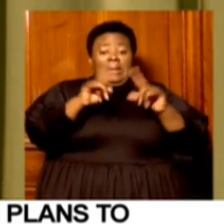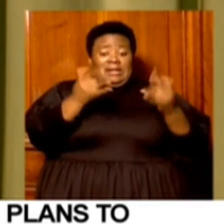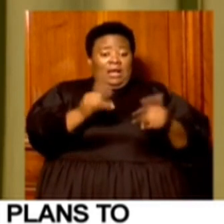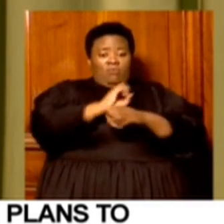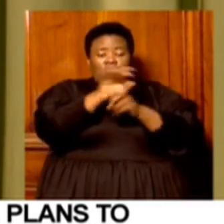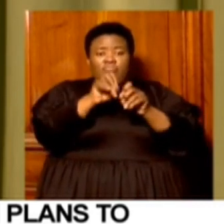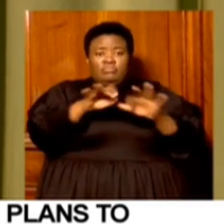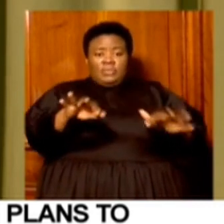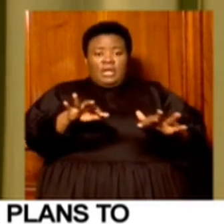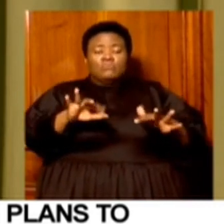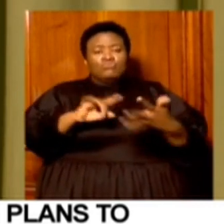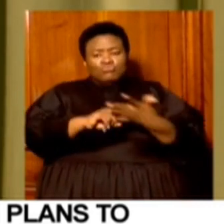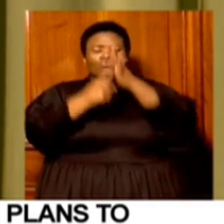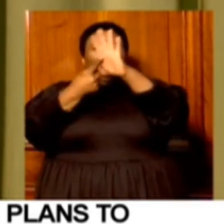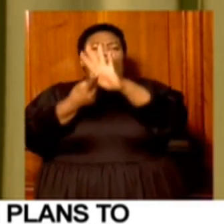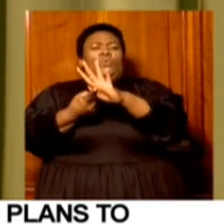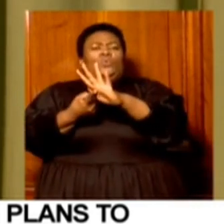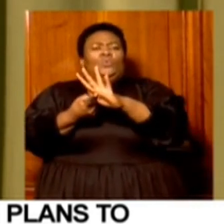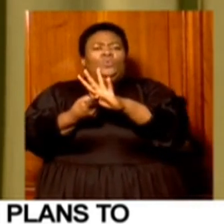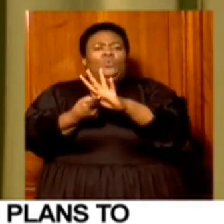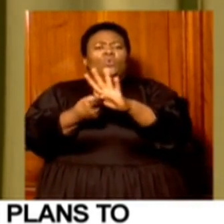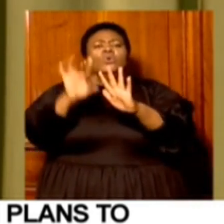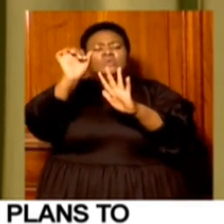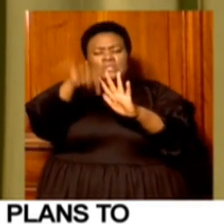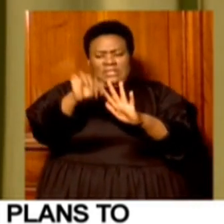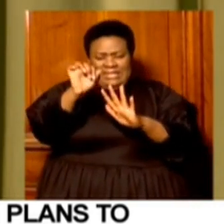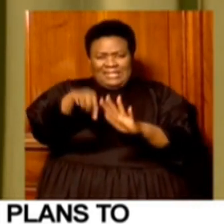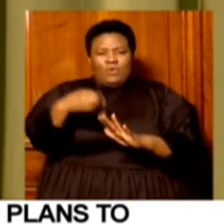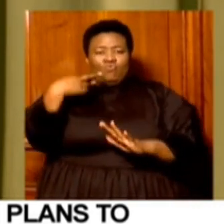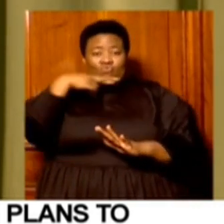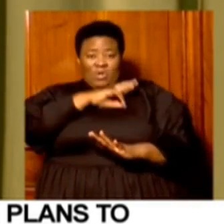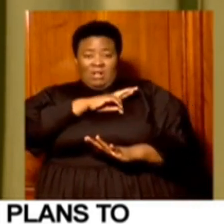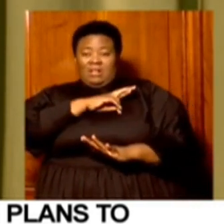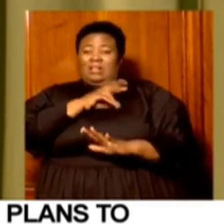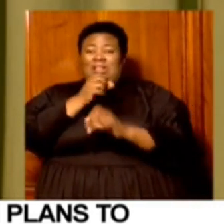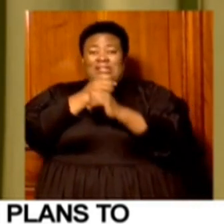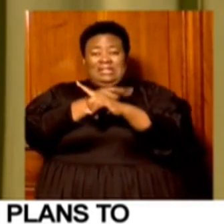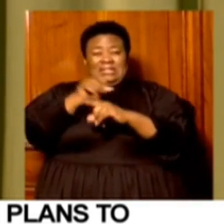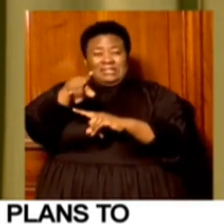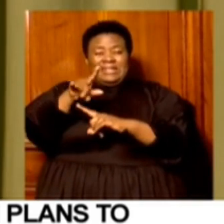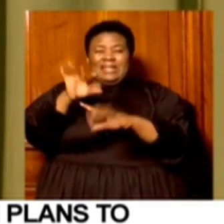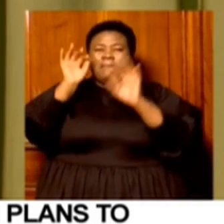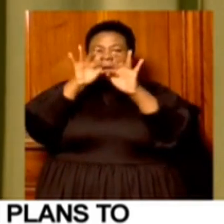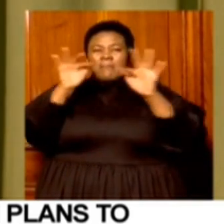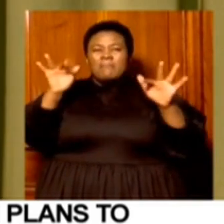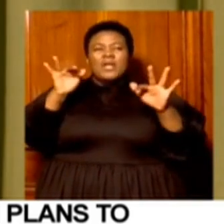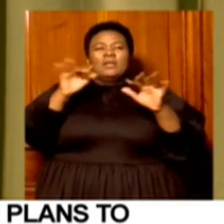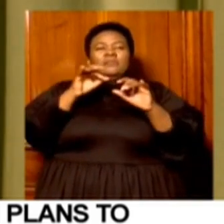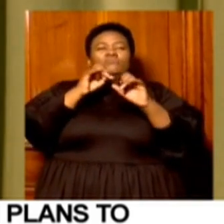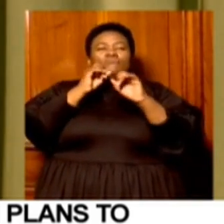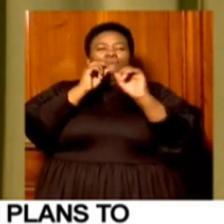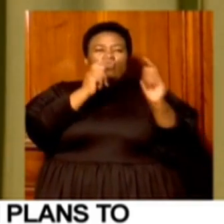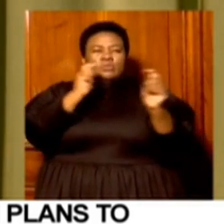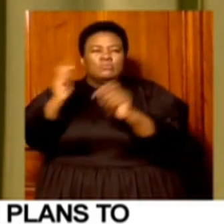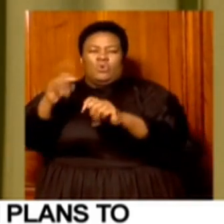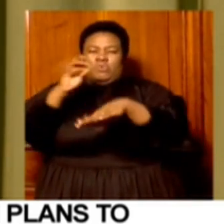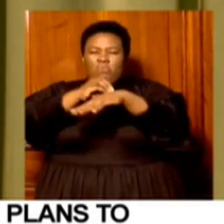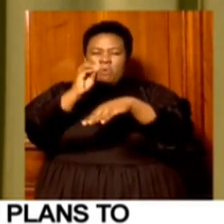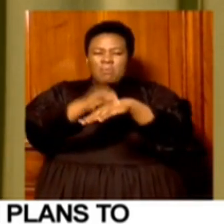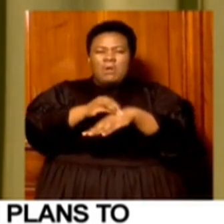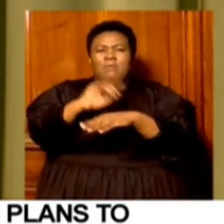to unravel in the story the reality of what are the implications of